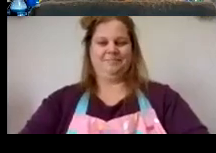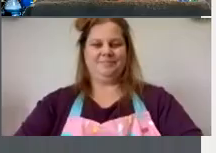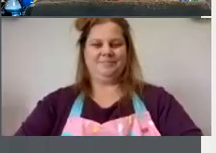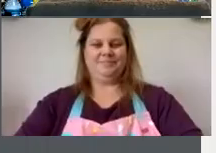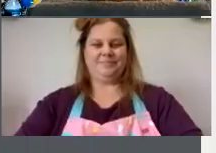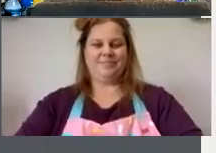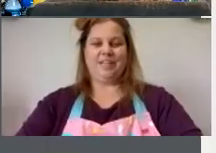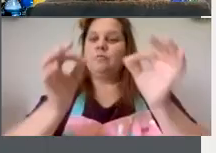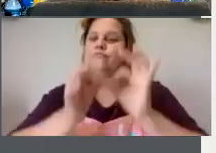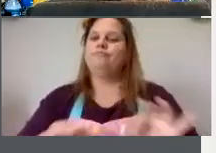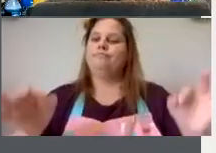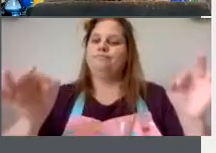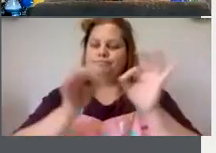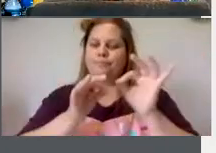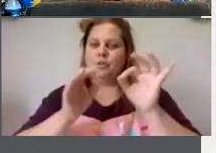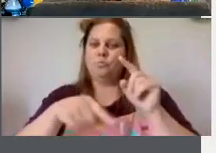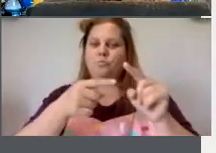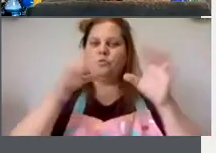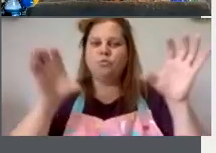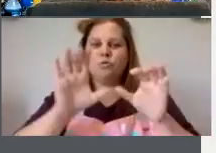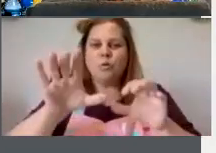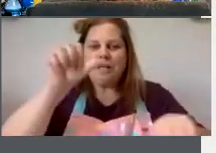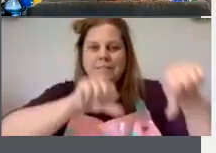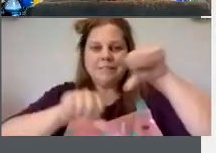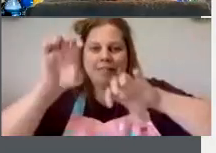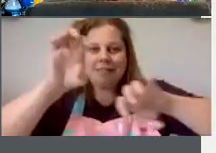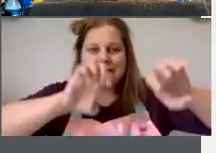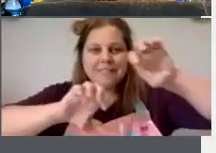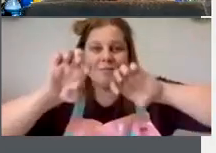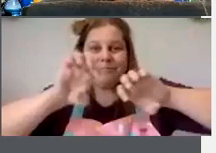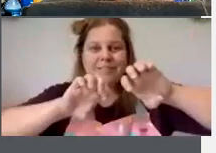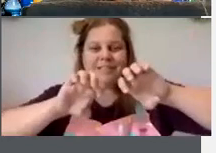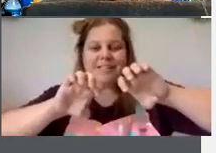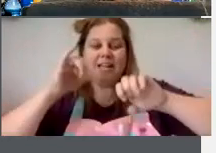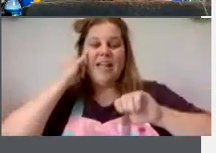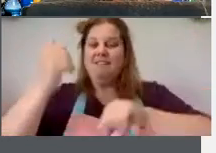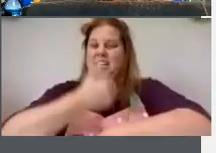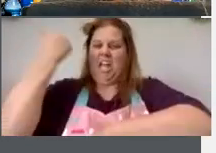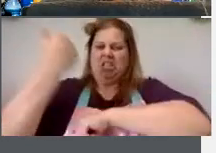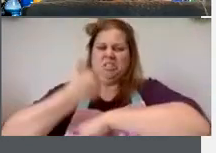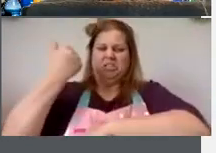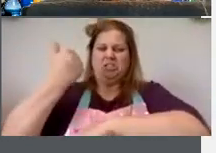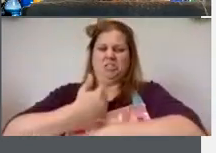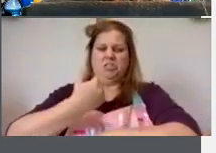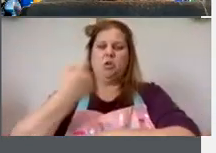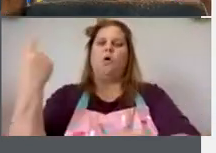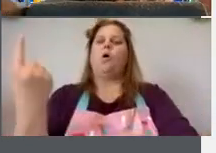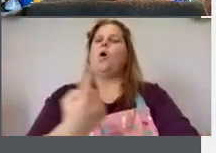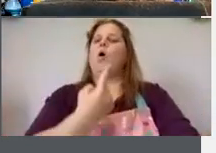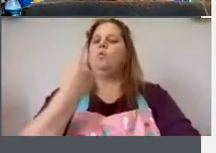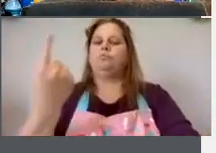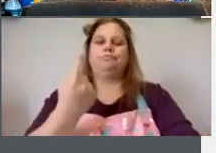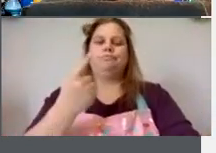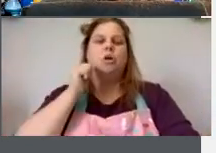It's important when you do your science experiments, if it's dangerous, you always have an adult with you